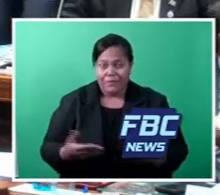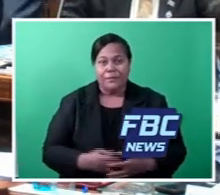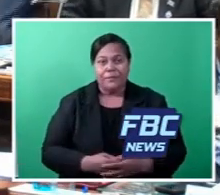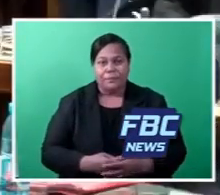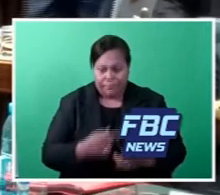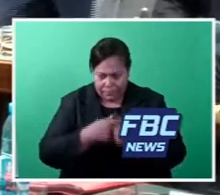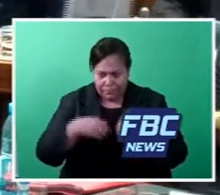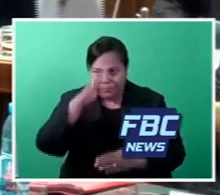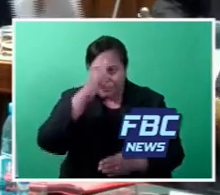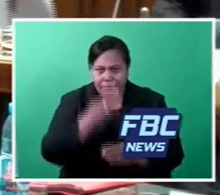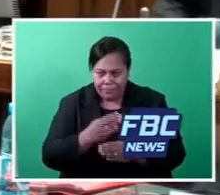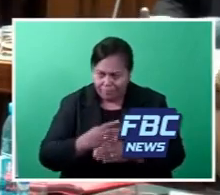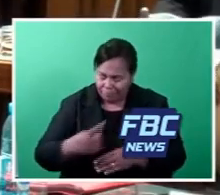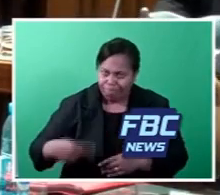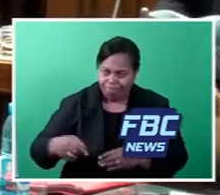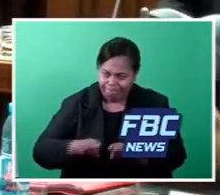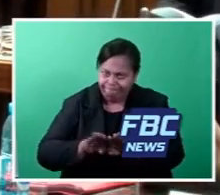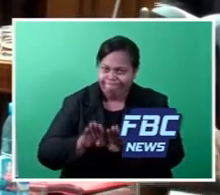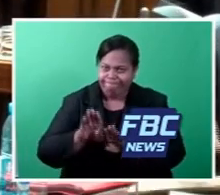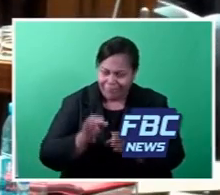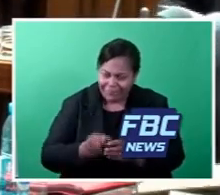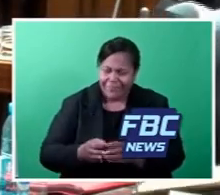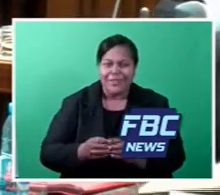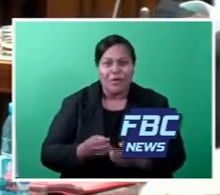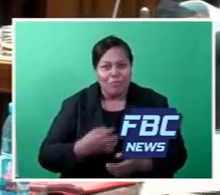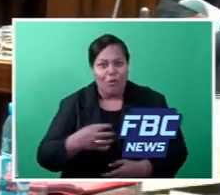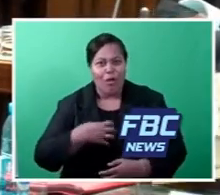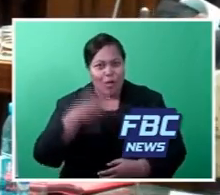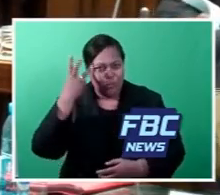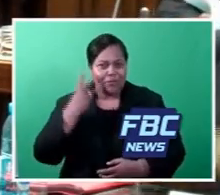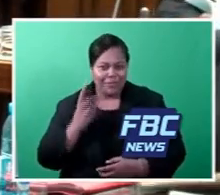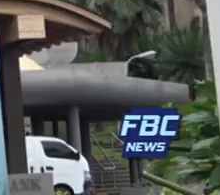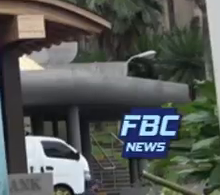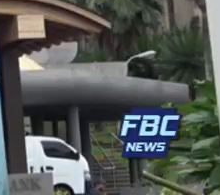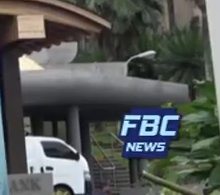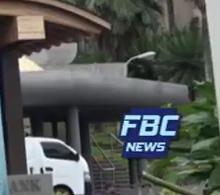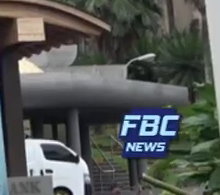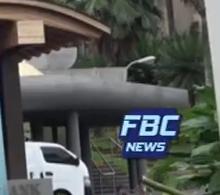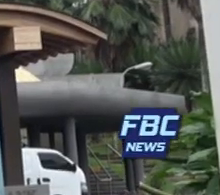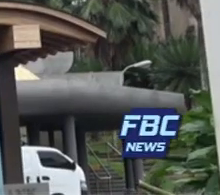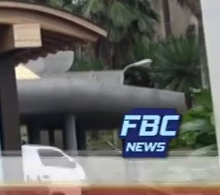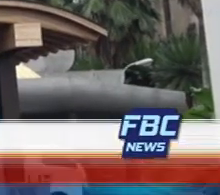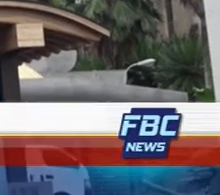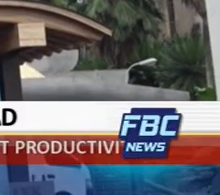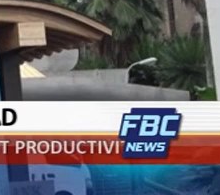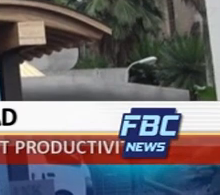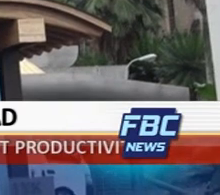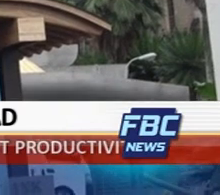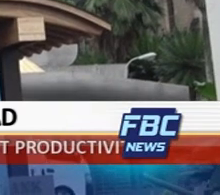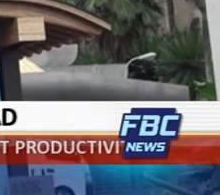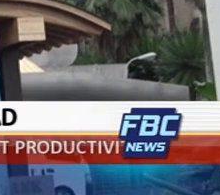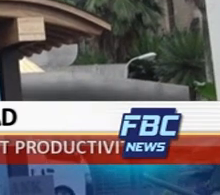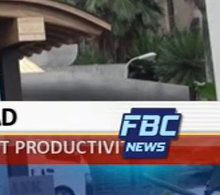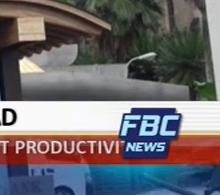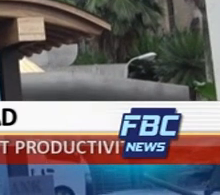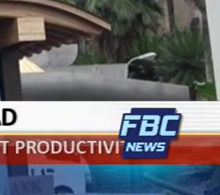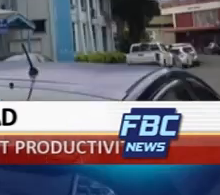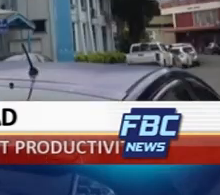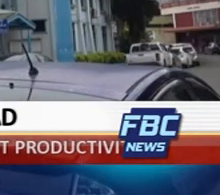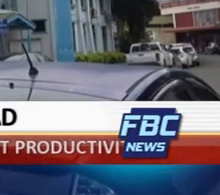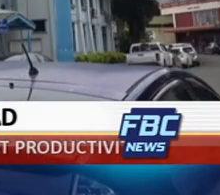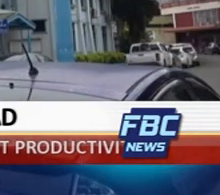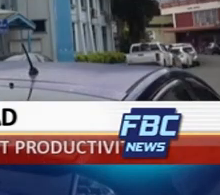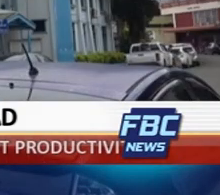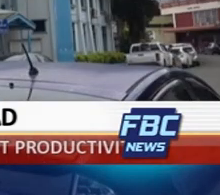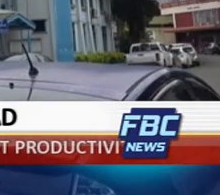hope that there will be a continued rise in the statistics in relation to women in the Fiji Police Force. The force has also mapped out strategies to